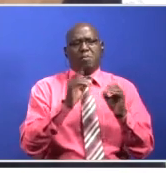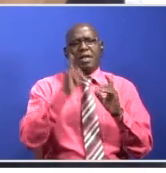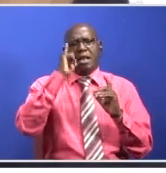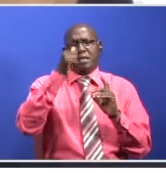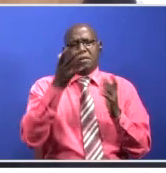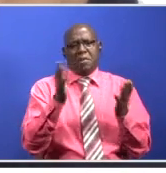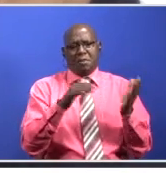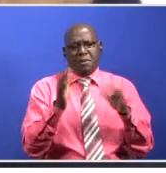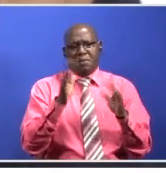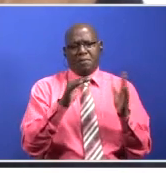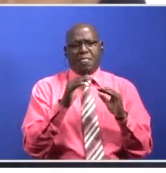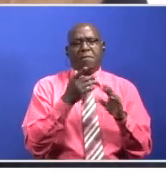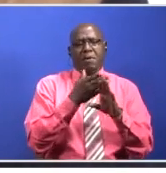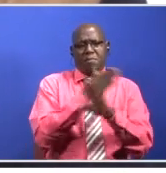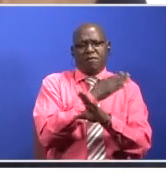Lakini daktari alikuwa